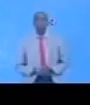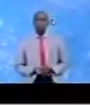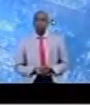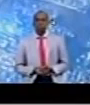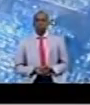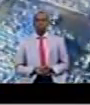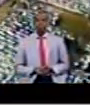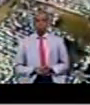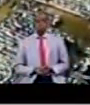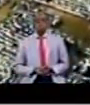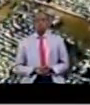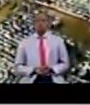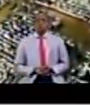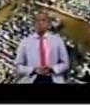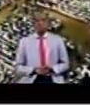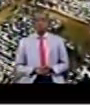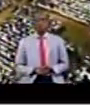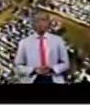name of Jesus.